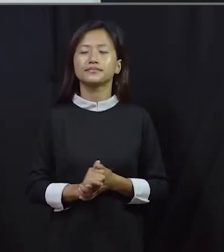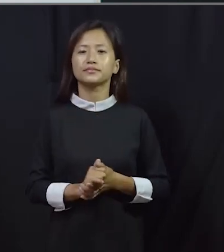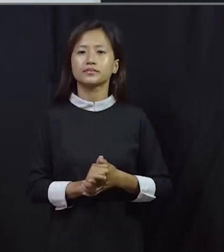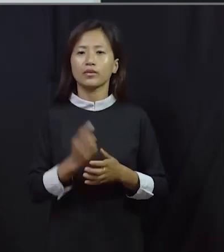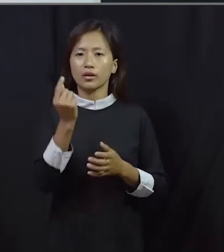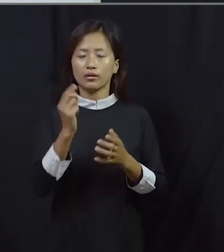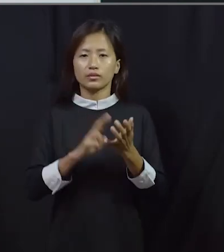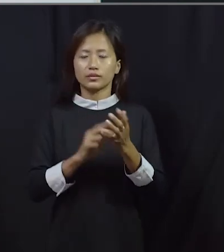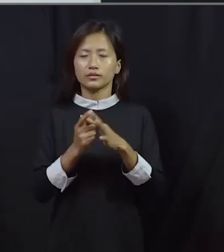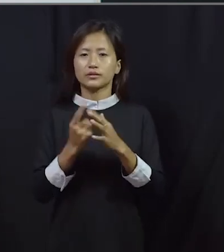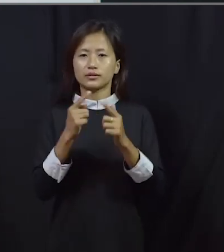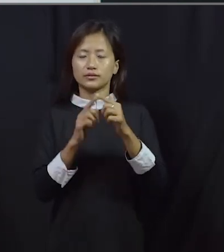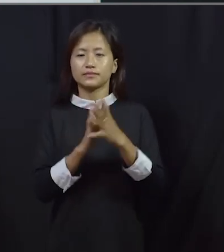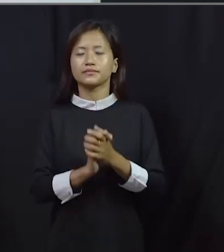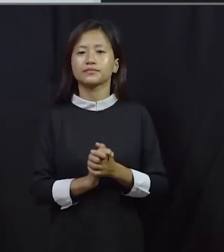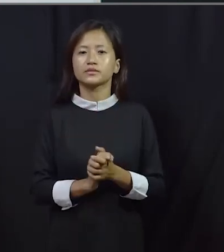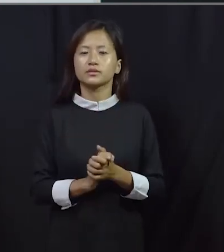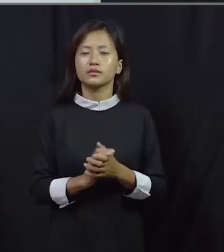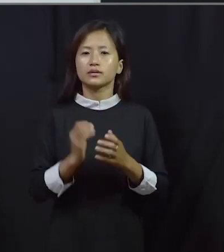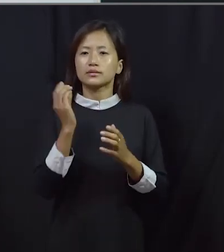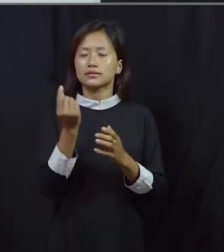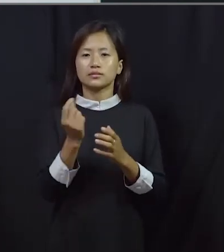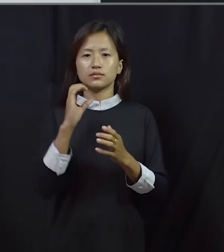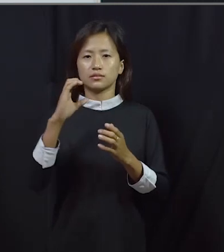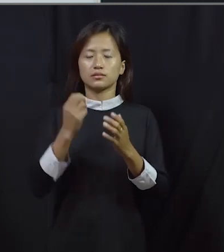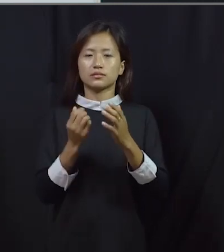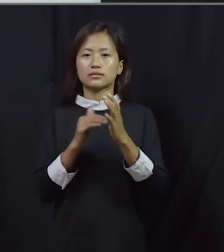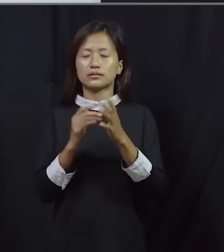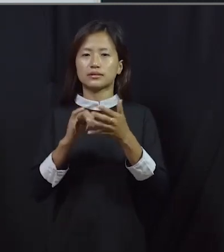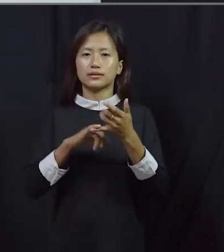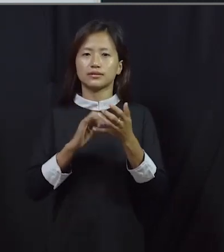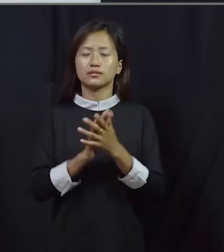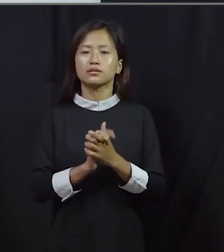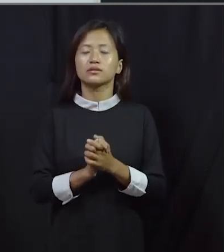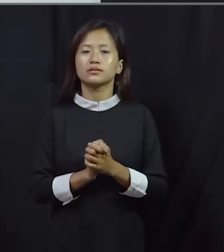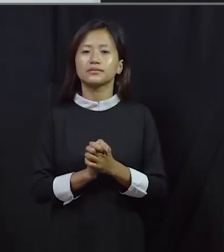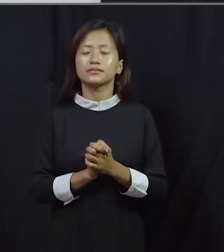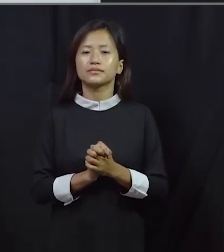say, one. So system of units, okay, CGS. We're using what? CGS,